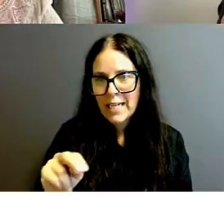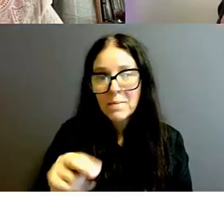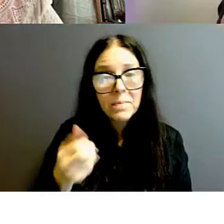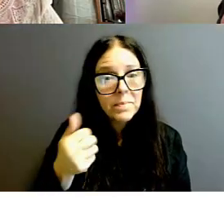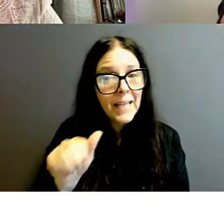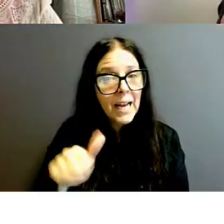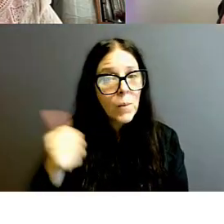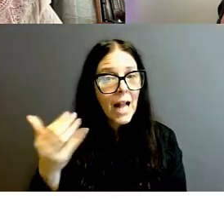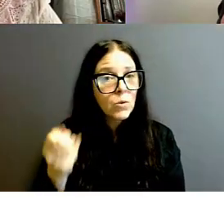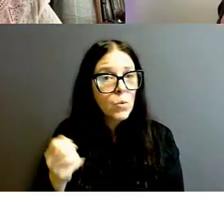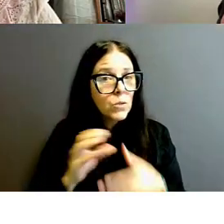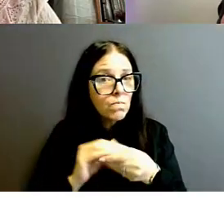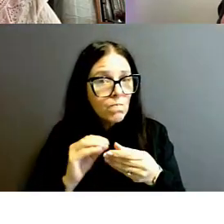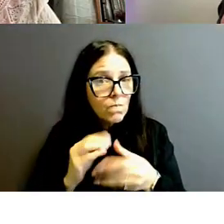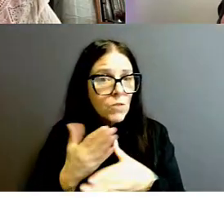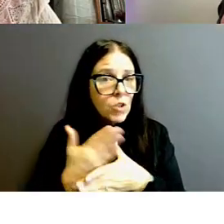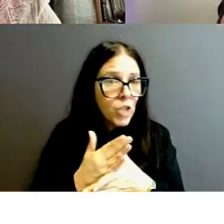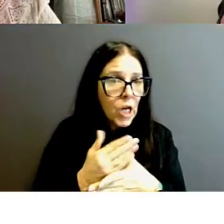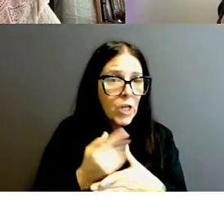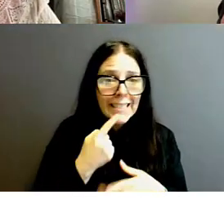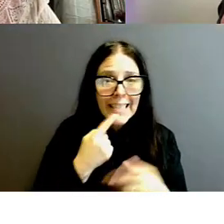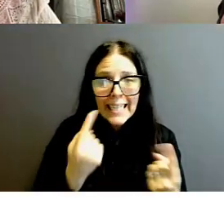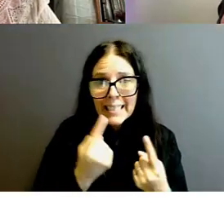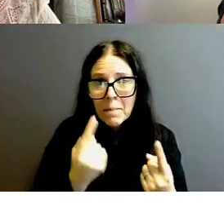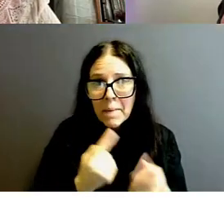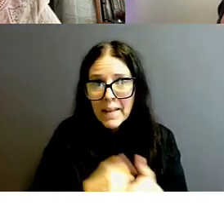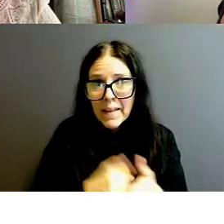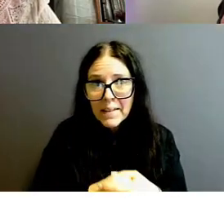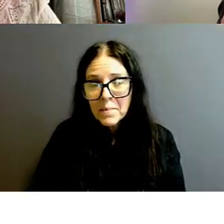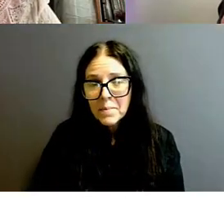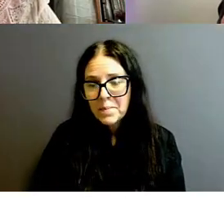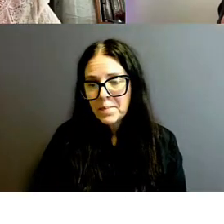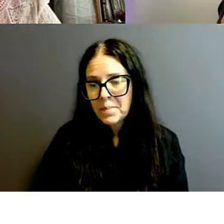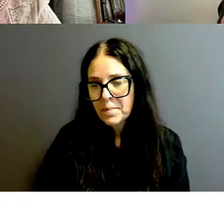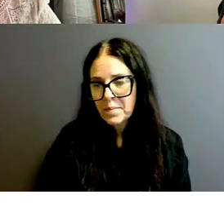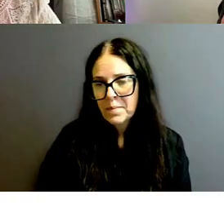wants to say or share or discuss something with Christina?